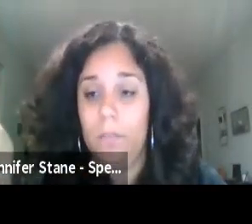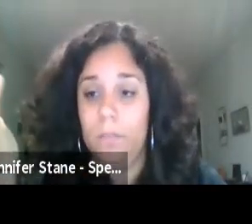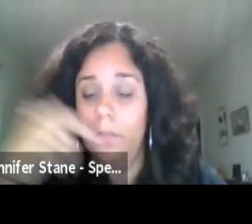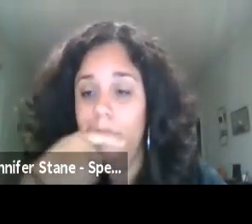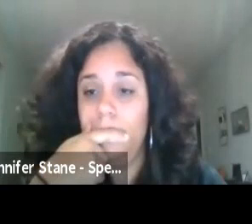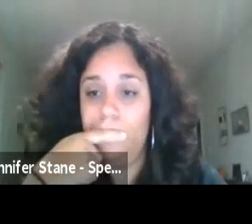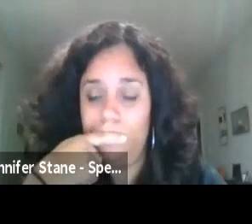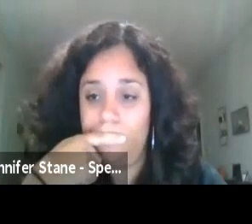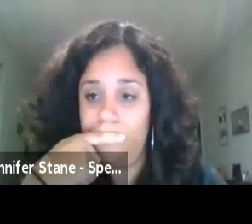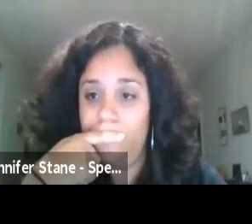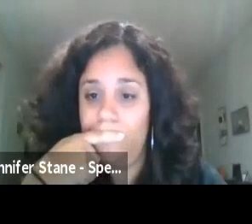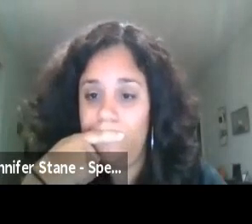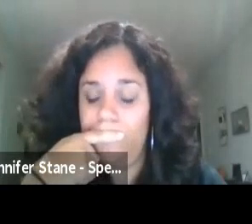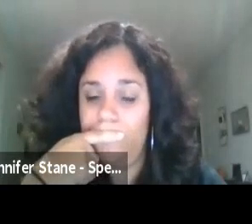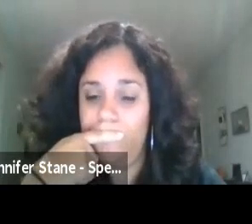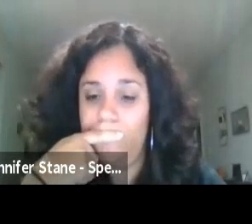cavity?